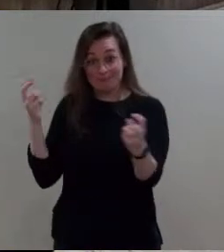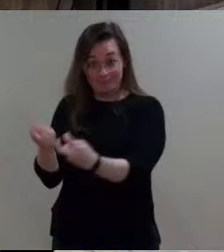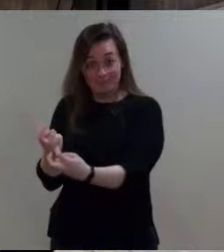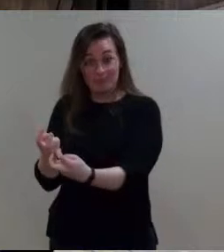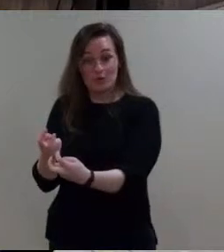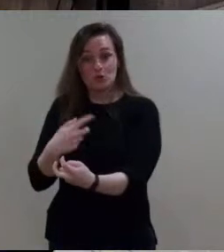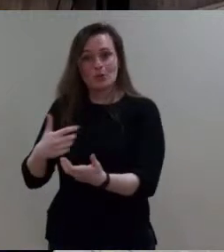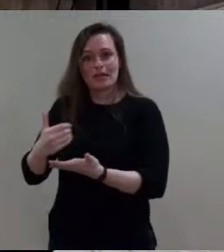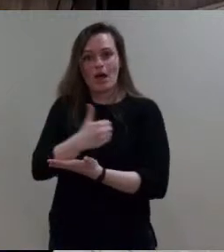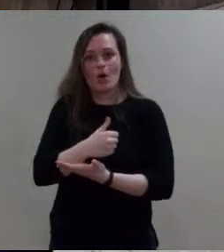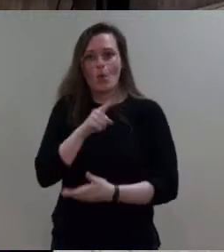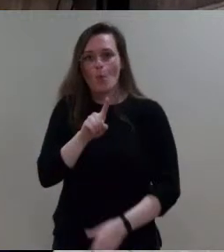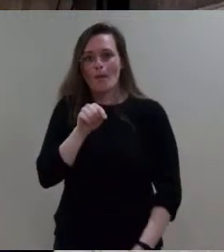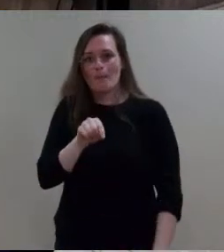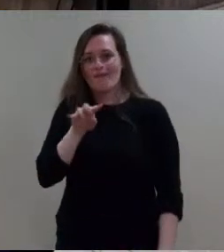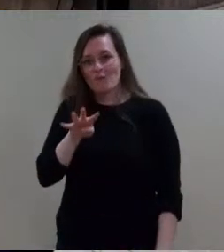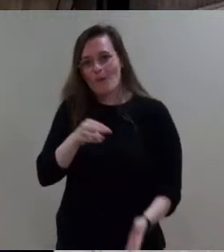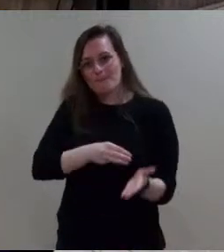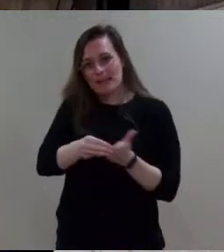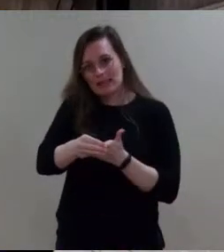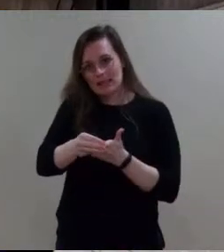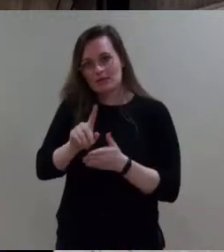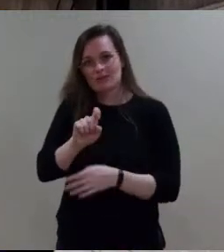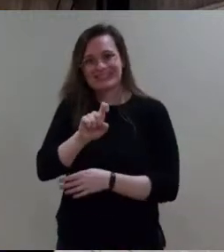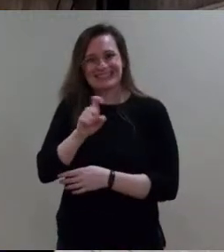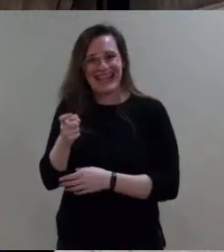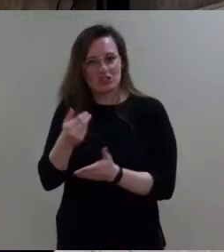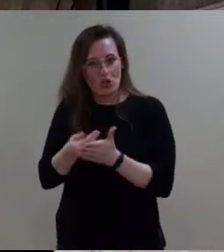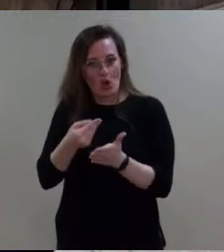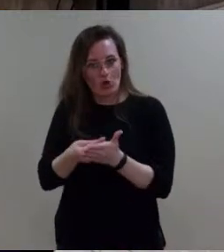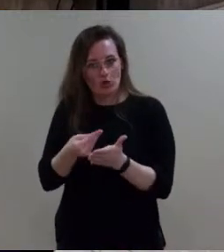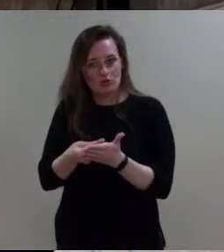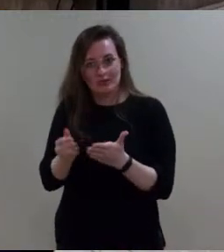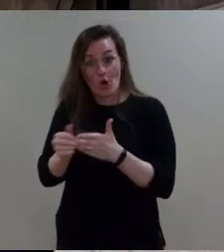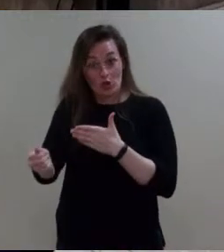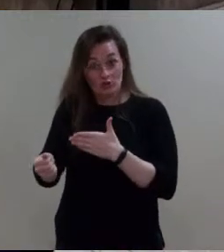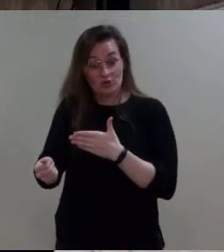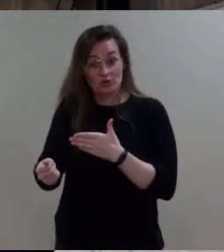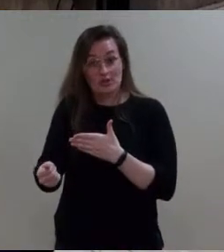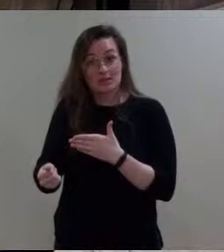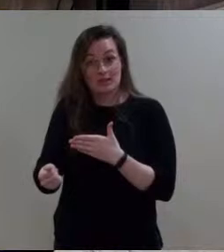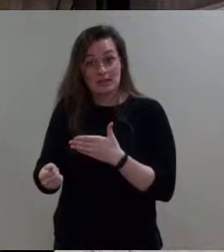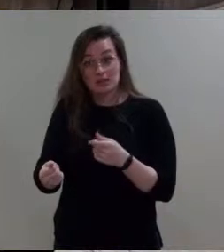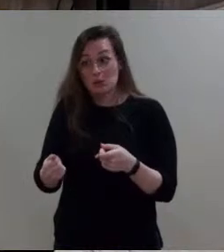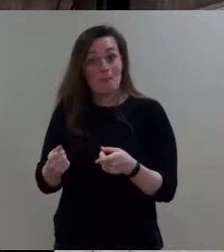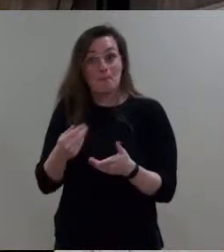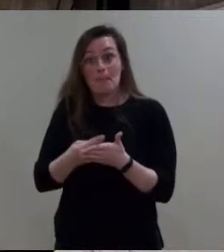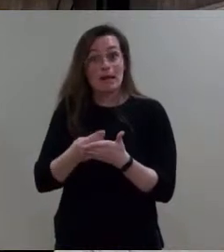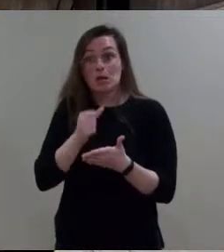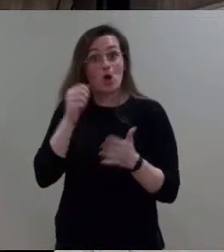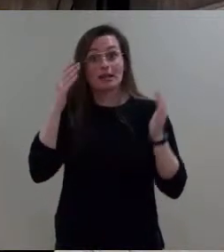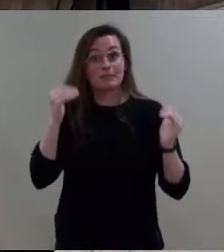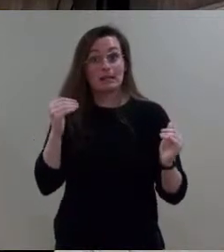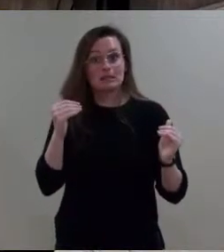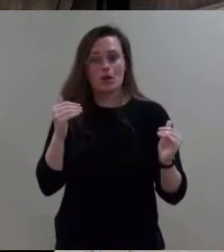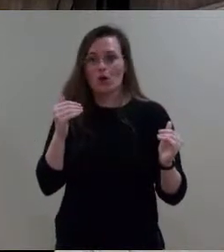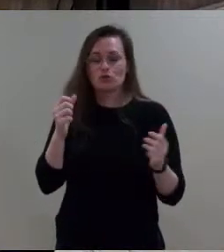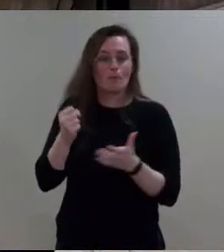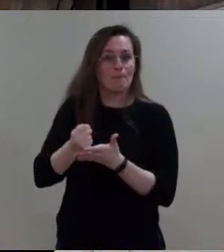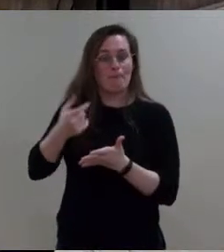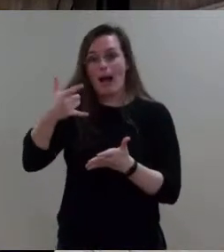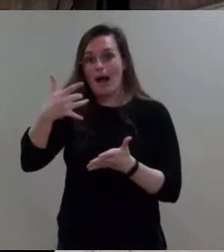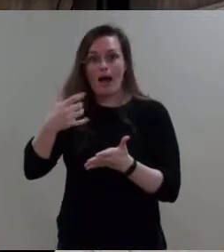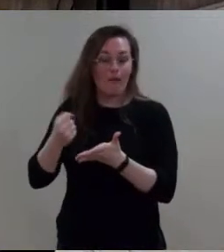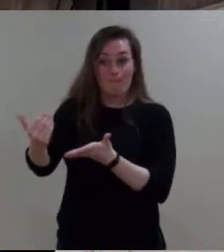believe, in tax dollars because assessments went up. Money that we didn't budget for, money we didn't anticipate. It was like the lottery came.